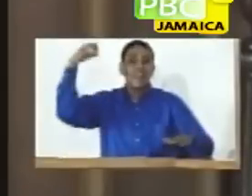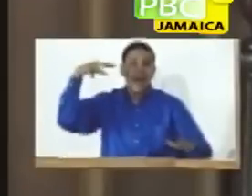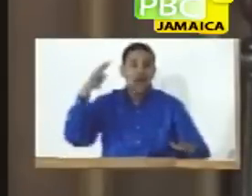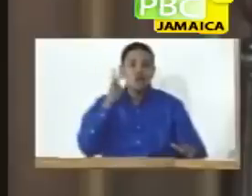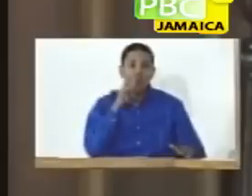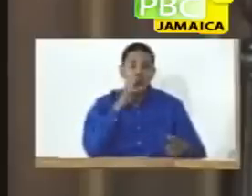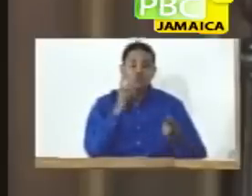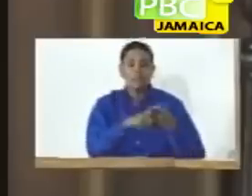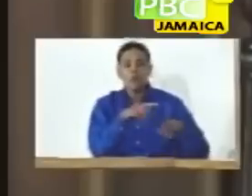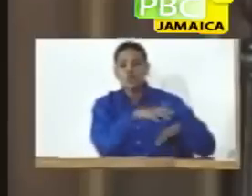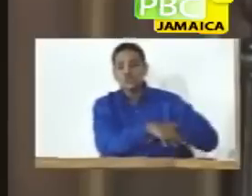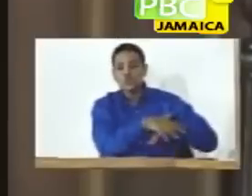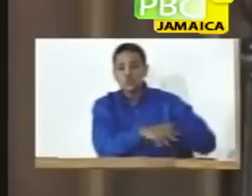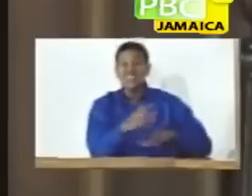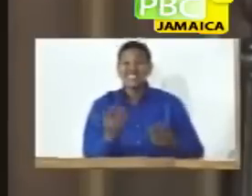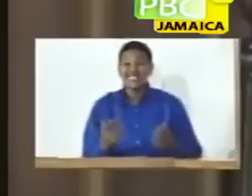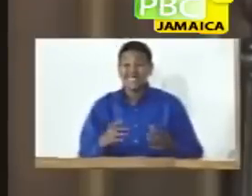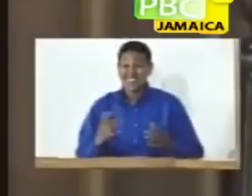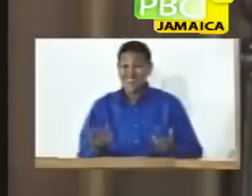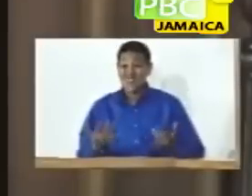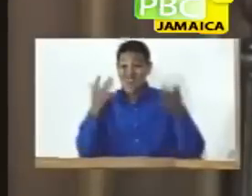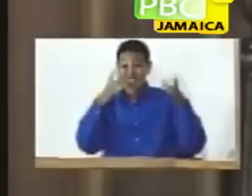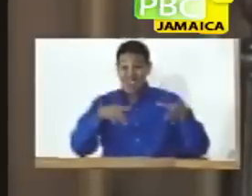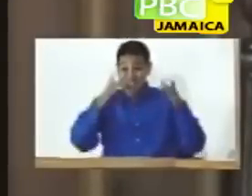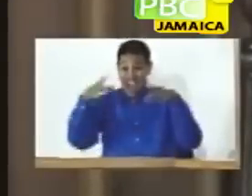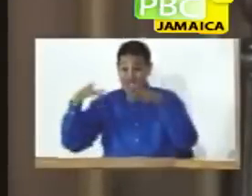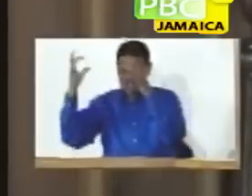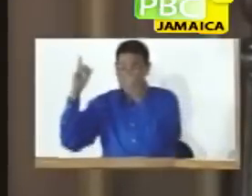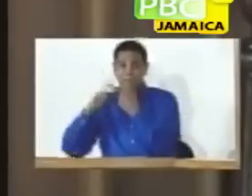sewage, fire hydrants, and drainage.